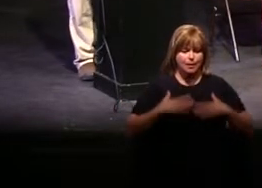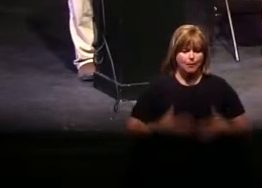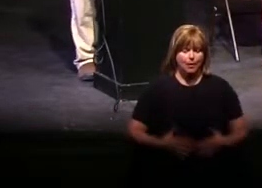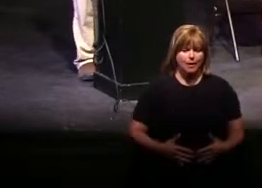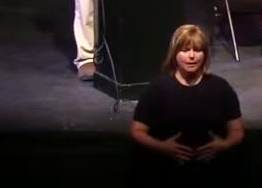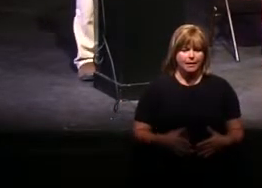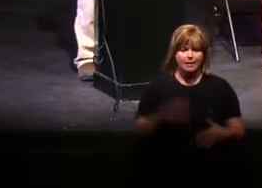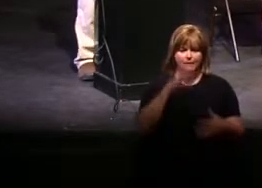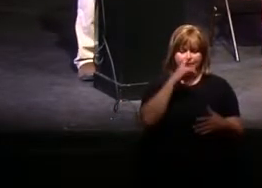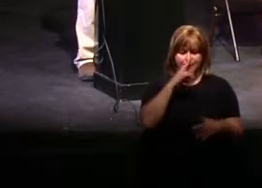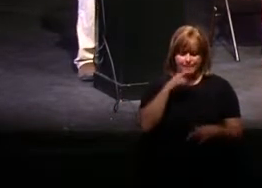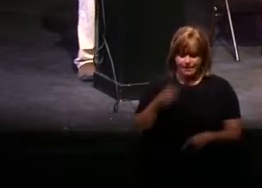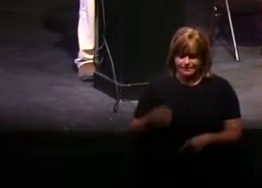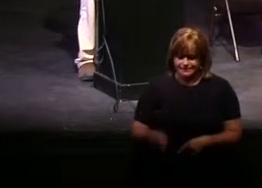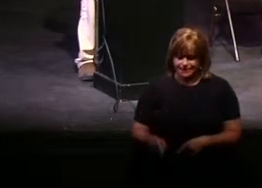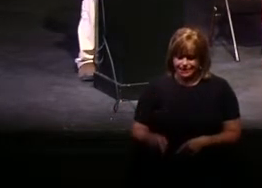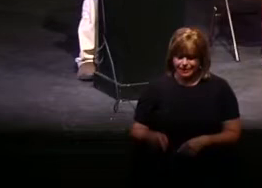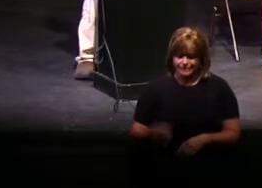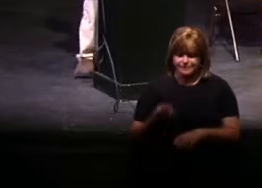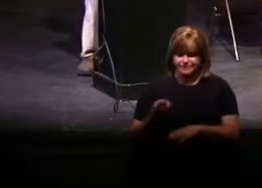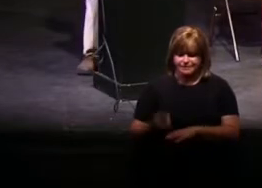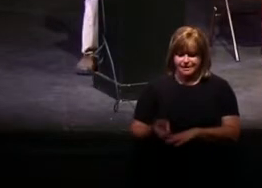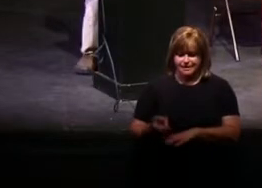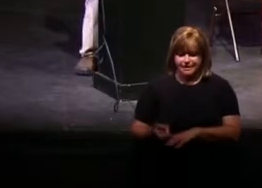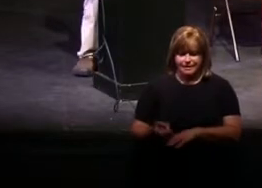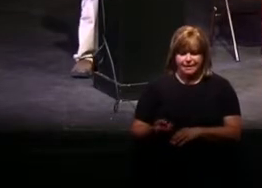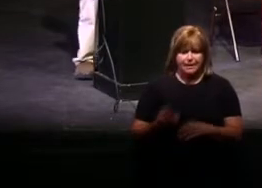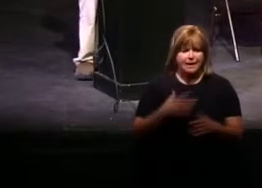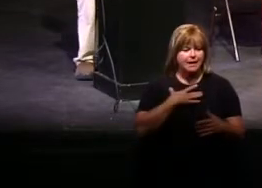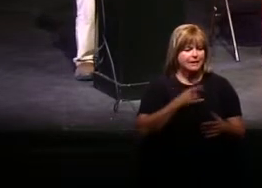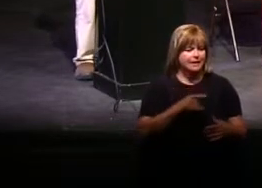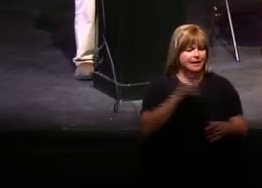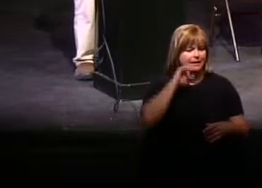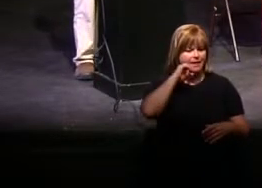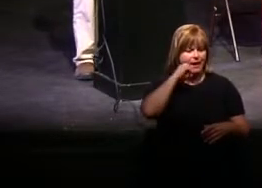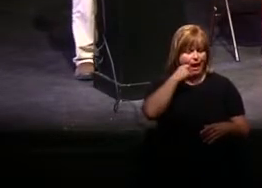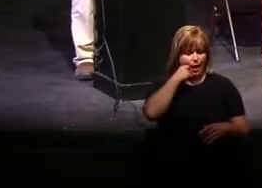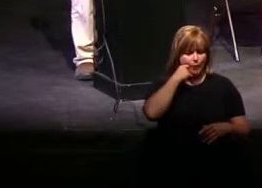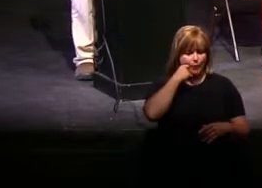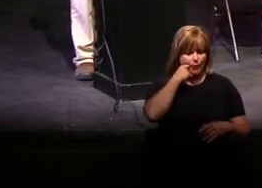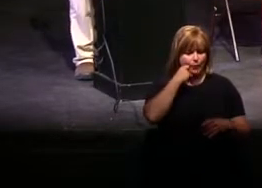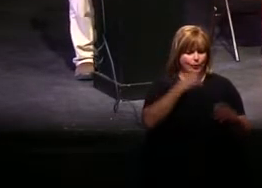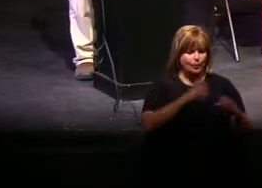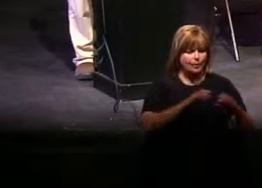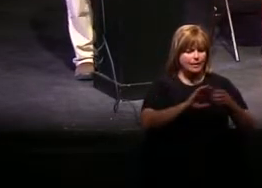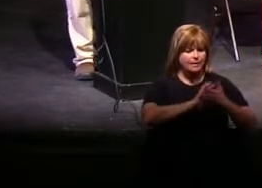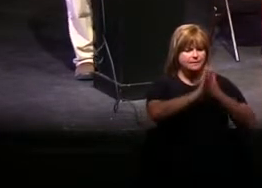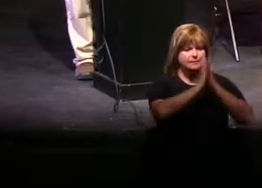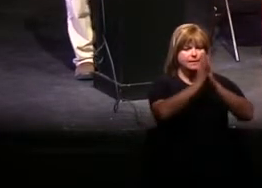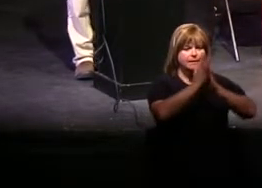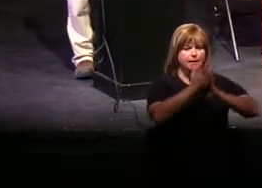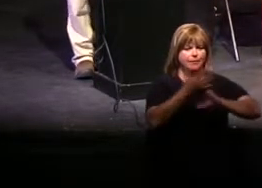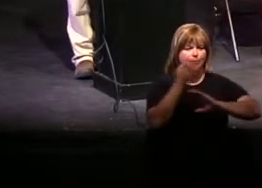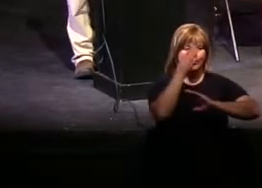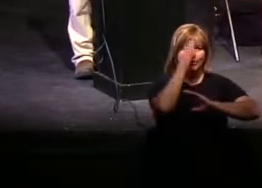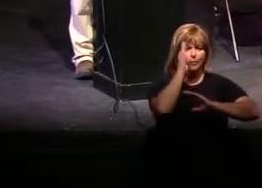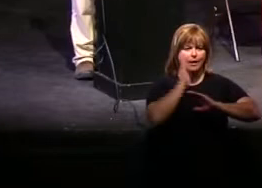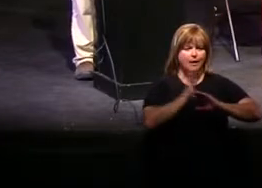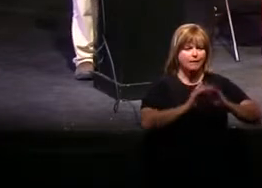mouse at her feet. I like the way the apple core I tossed away has browned so quickly. It